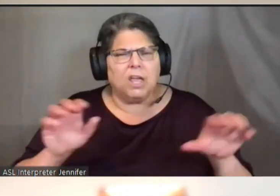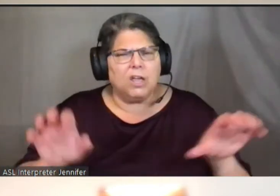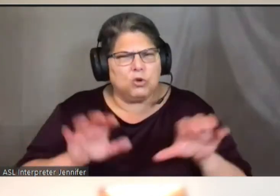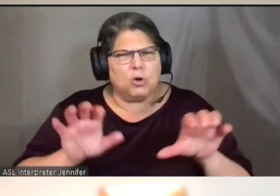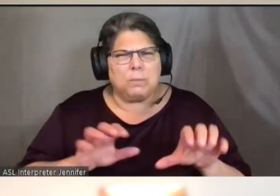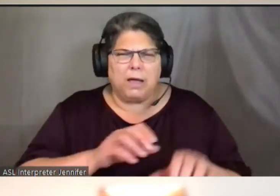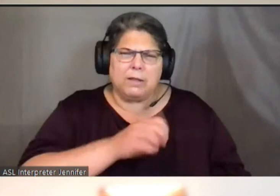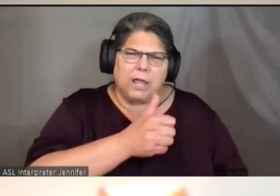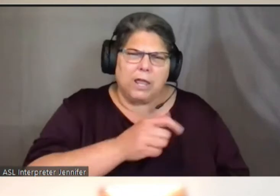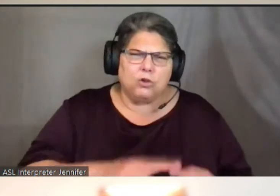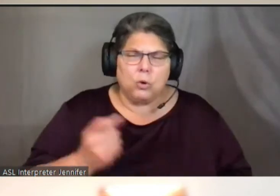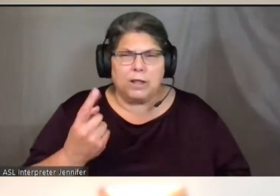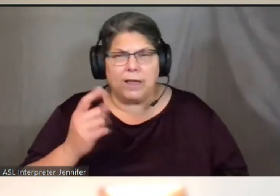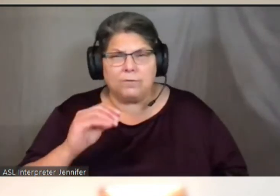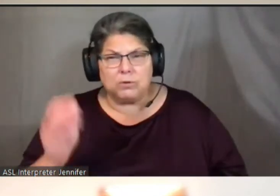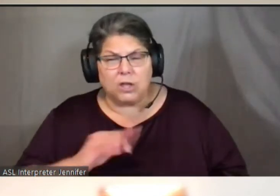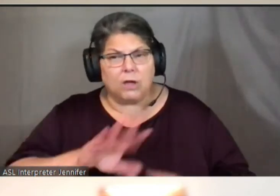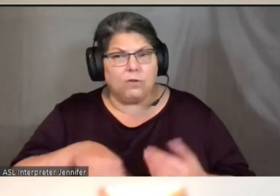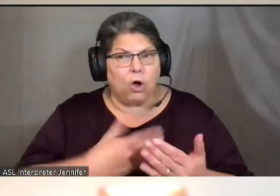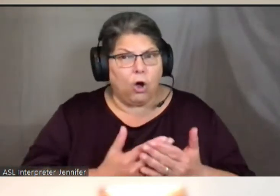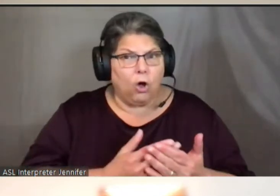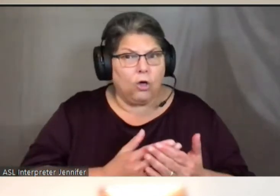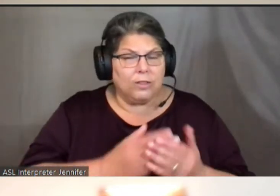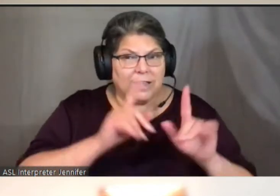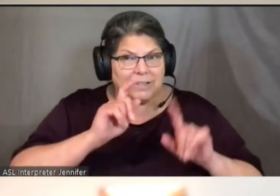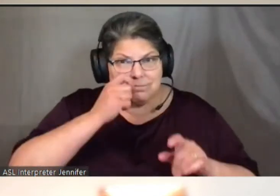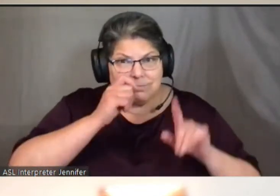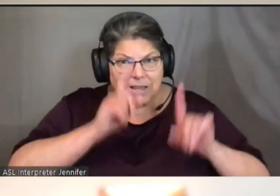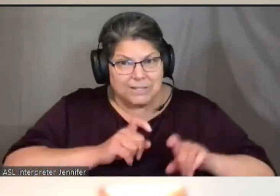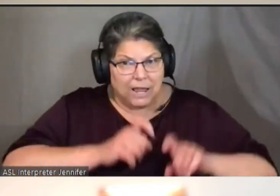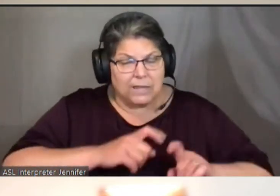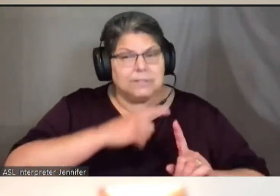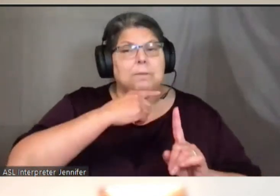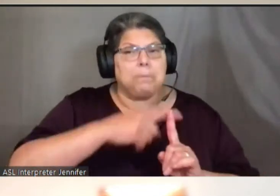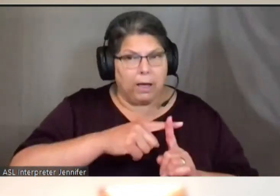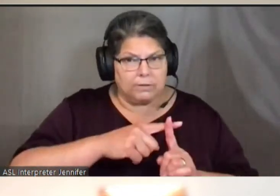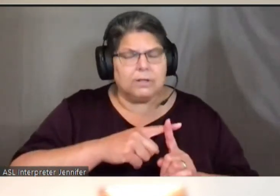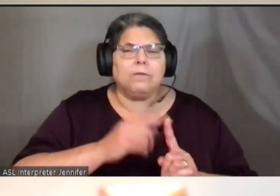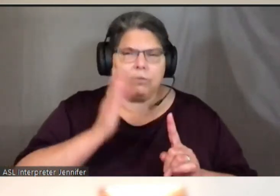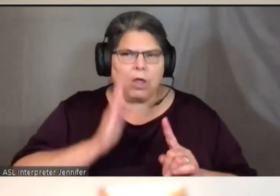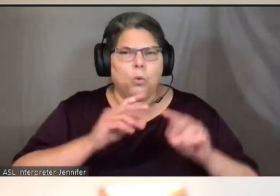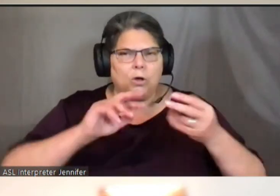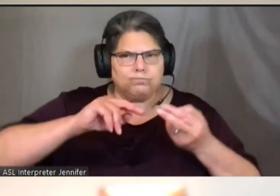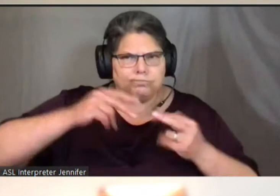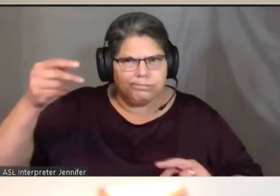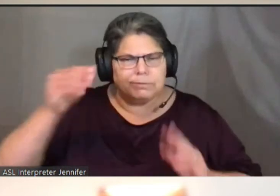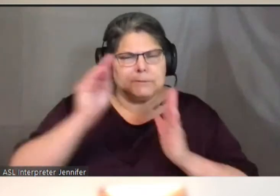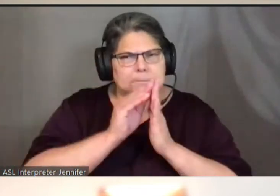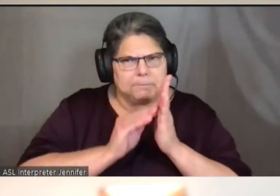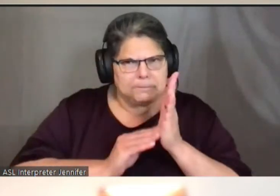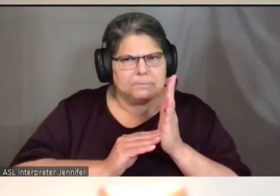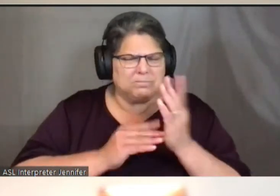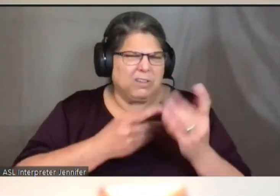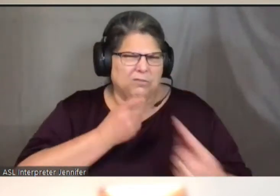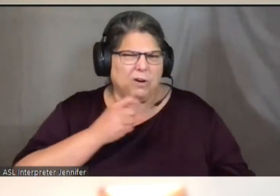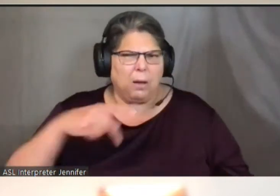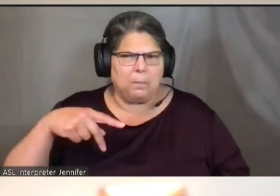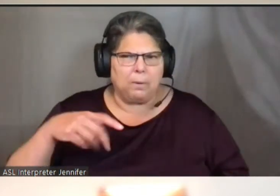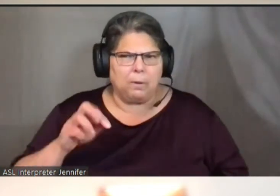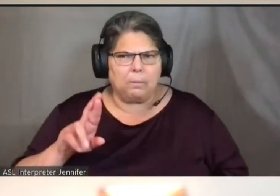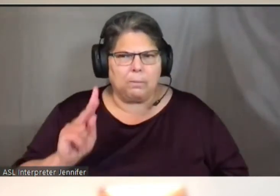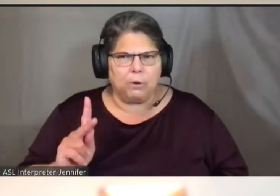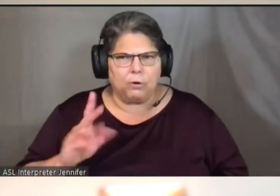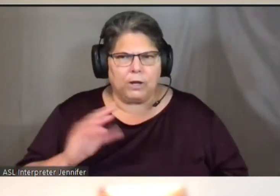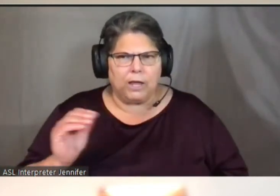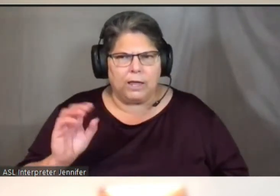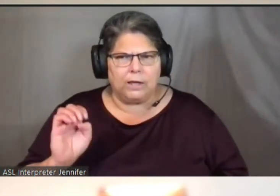the positive tests that they're getting in through Perkin-Elmer. they have been